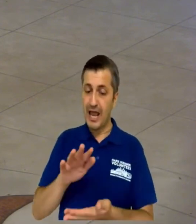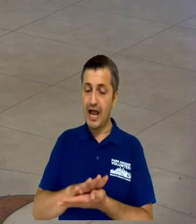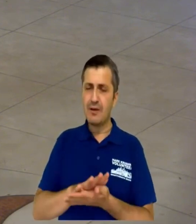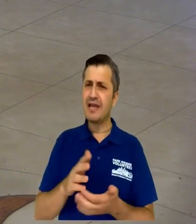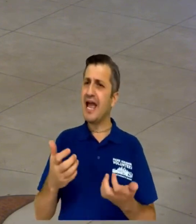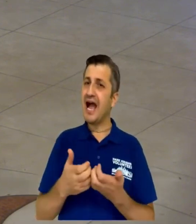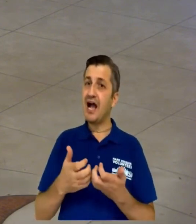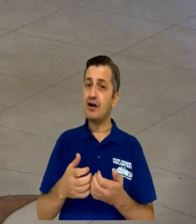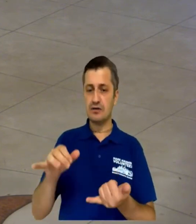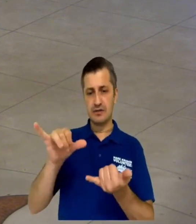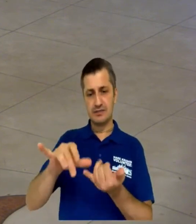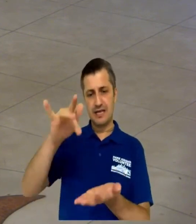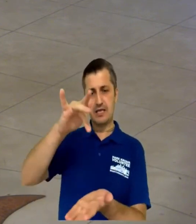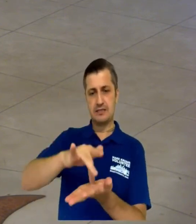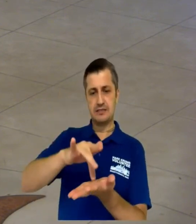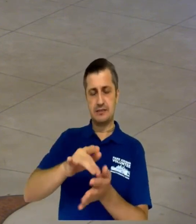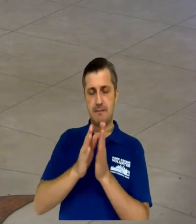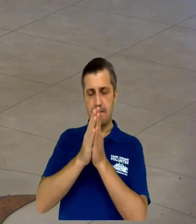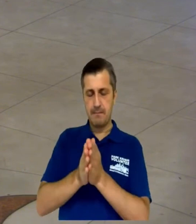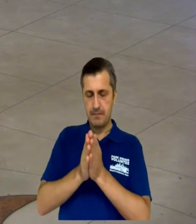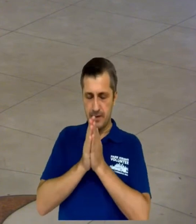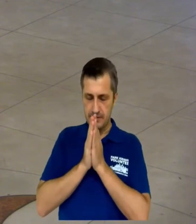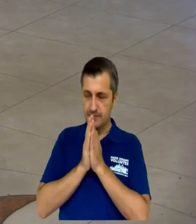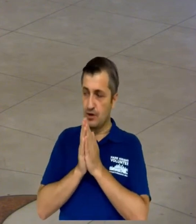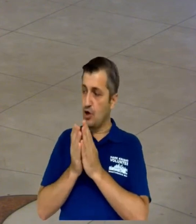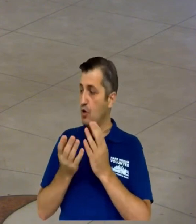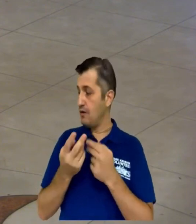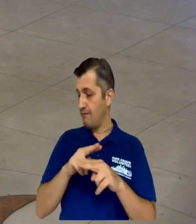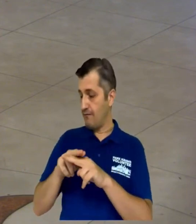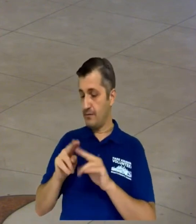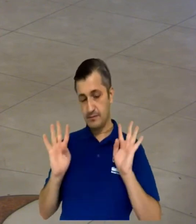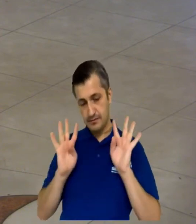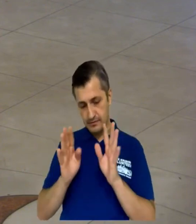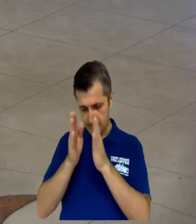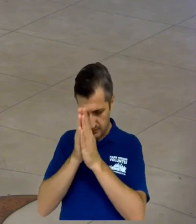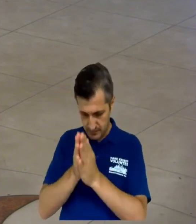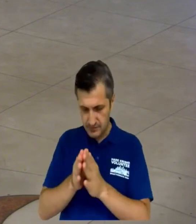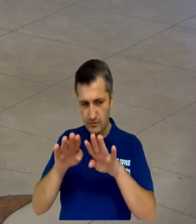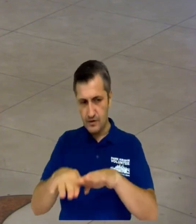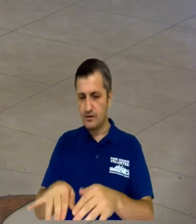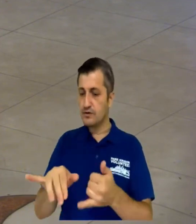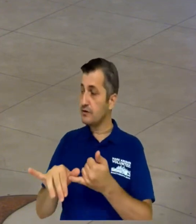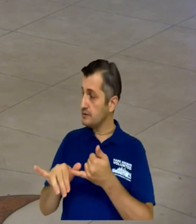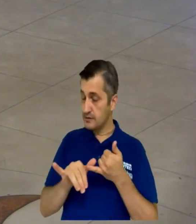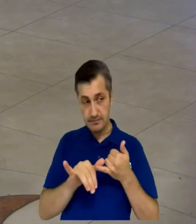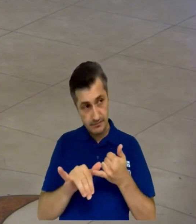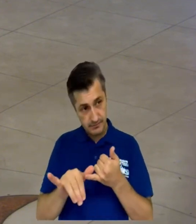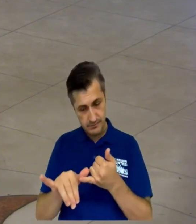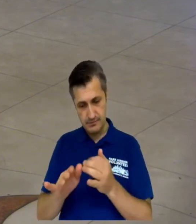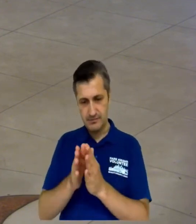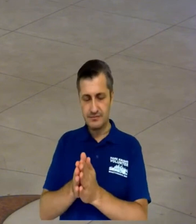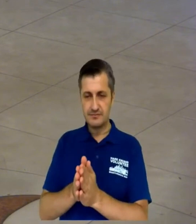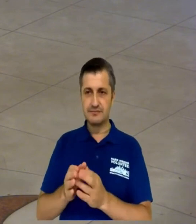Krishna all the time, we should think that, our family members, they are all parts and parcels of Krishna. Everybody